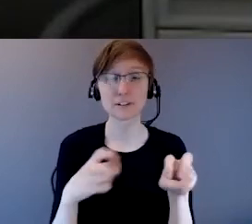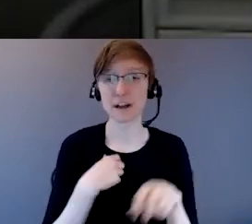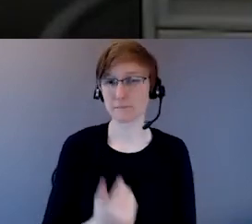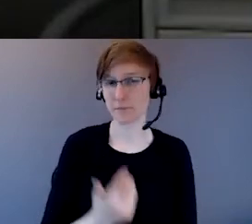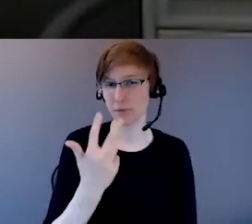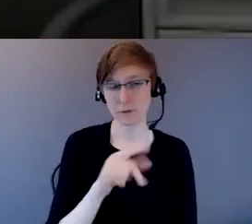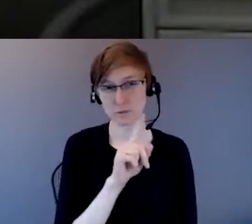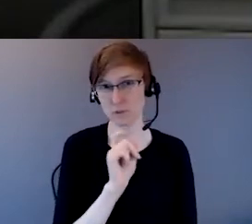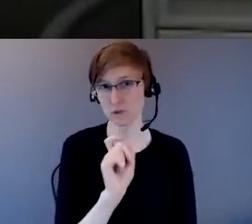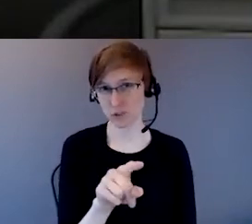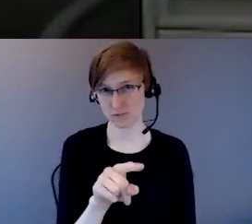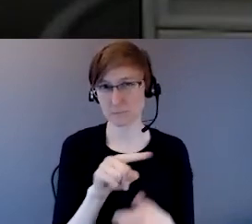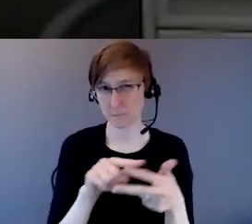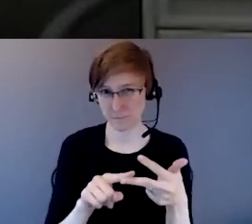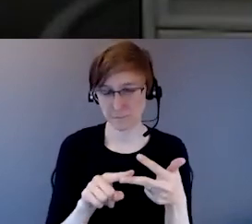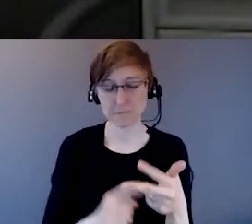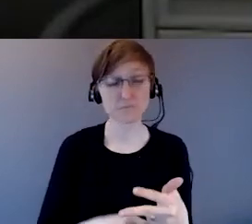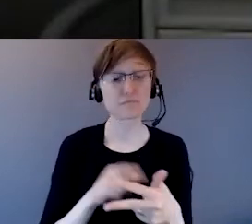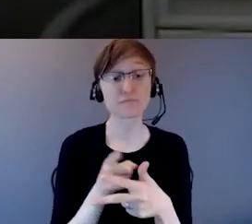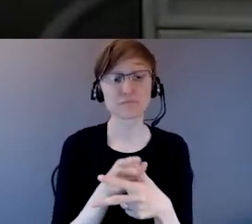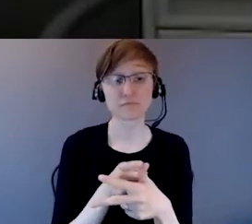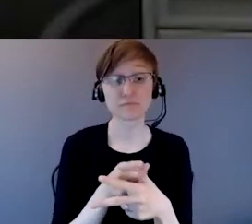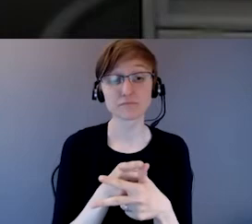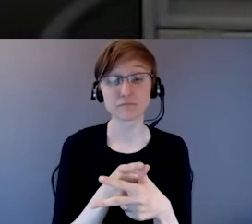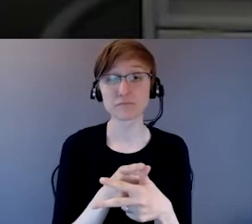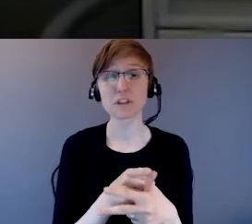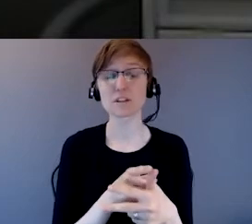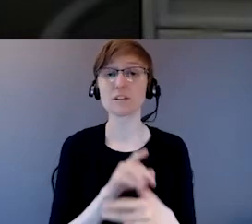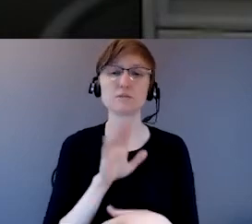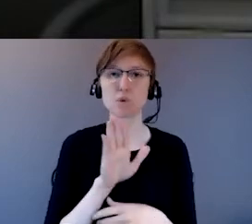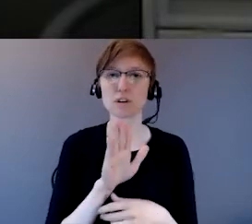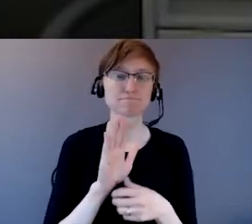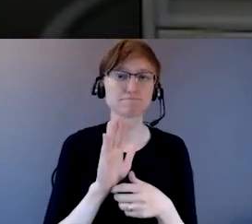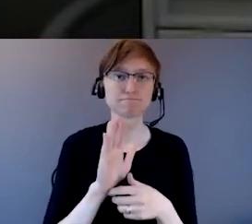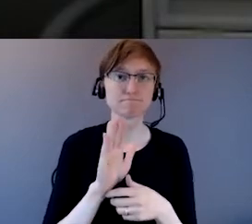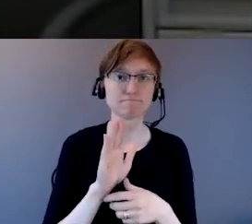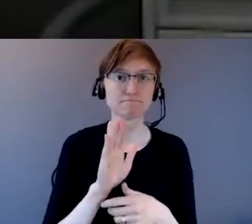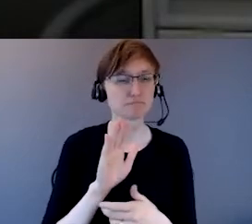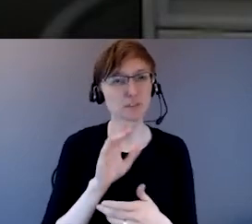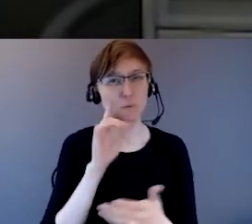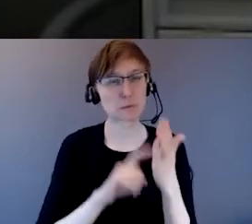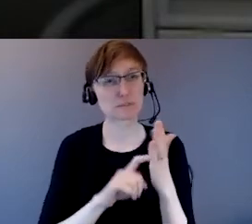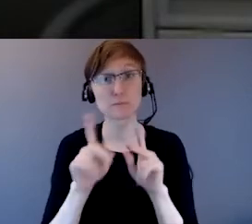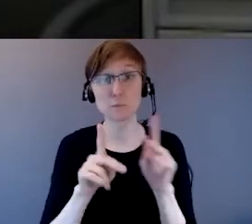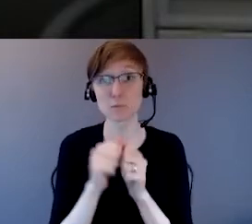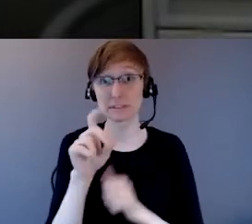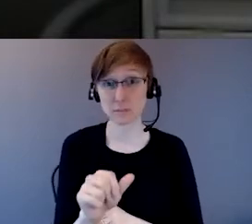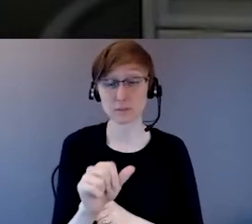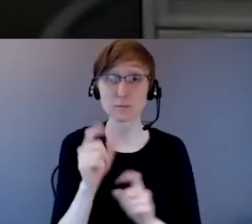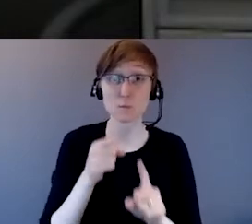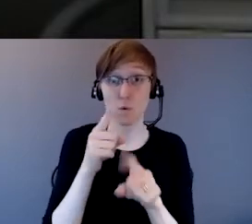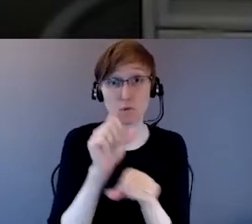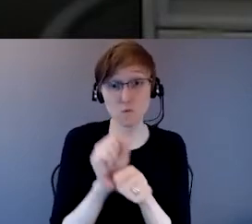The first question is, what are the key challenges experienced by persons with disabilities in their effort to advance their careers? The second question is, what